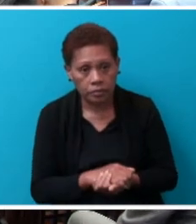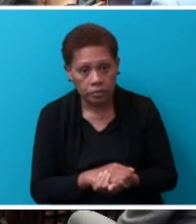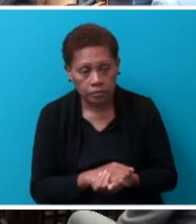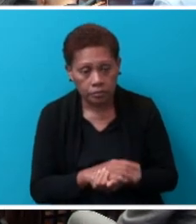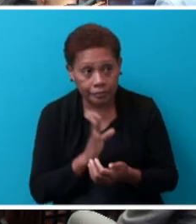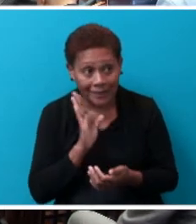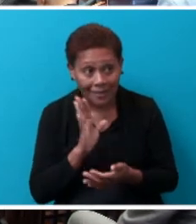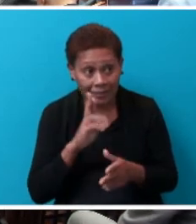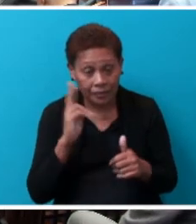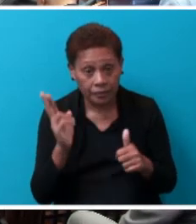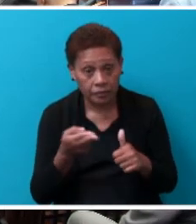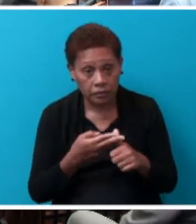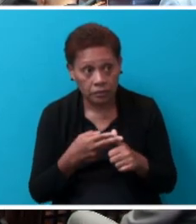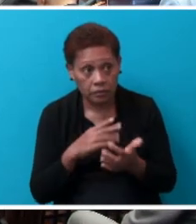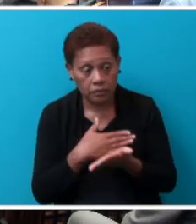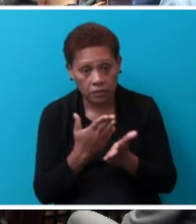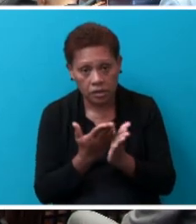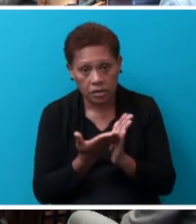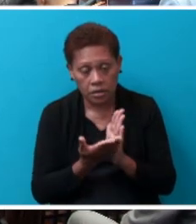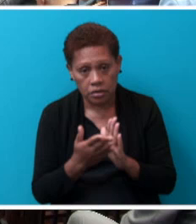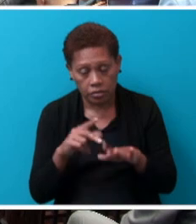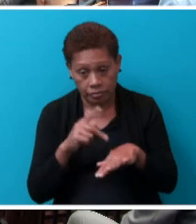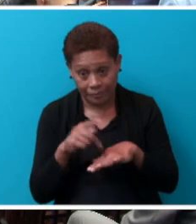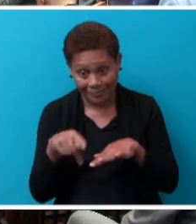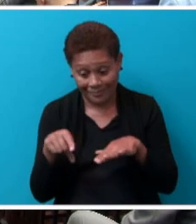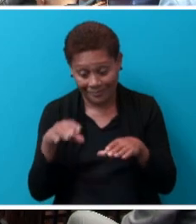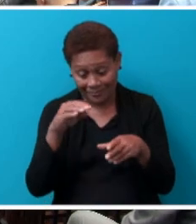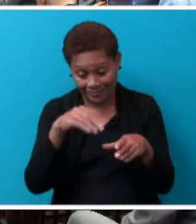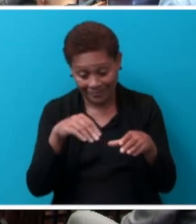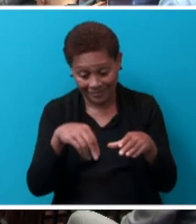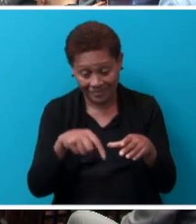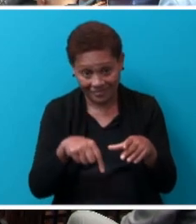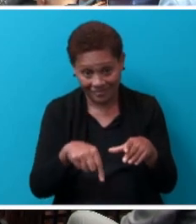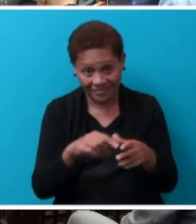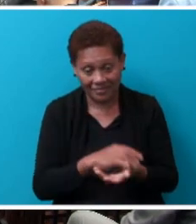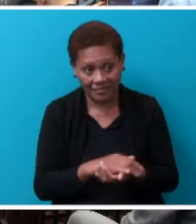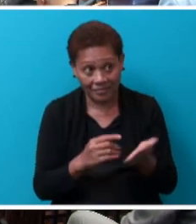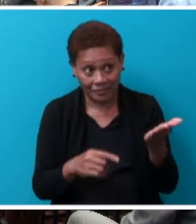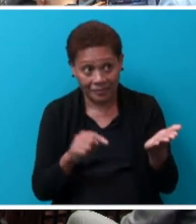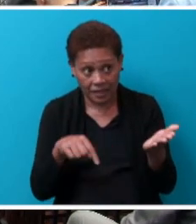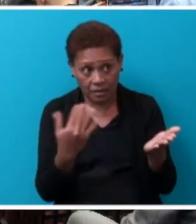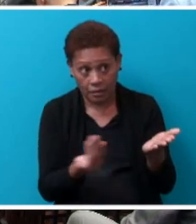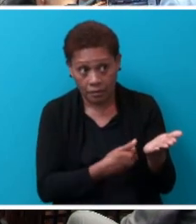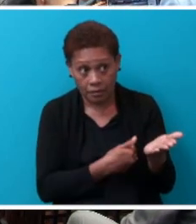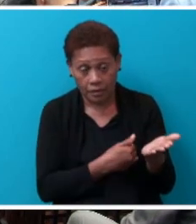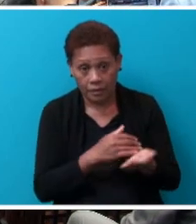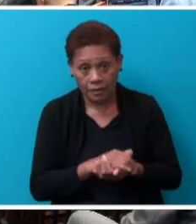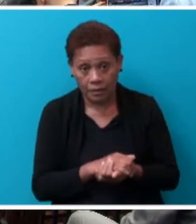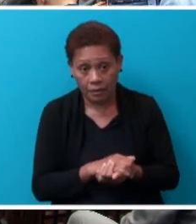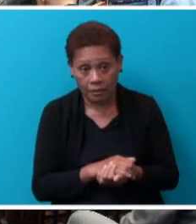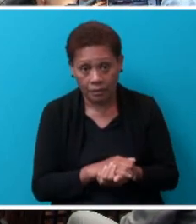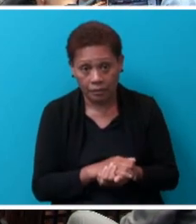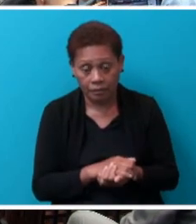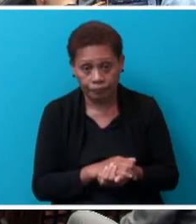let me just share with the House that this morning in Denarau, a